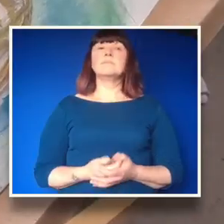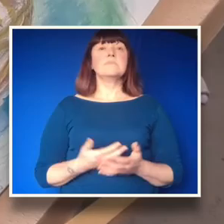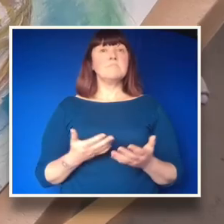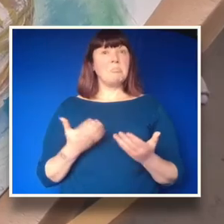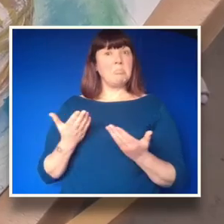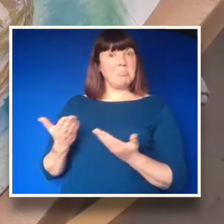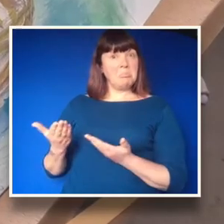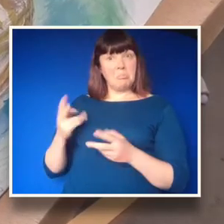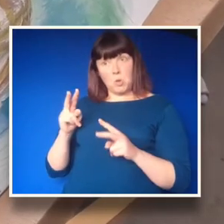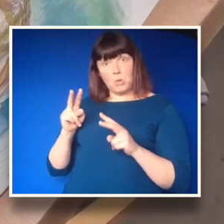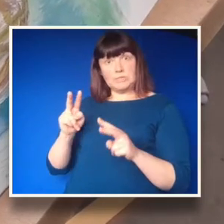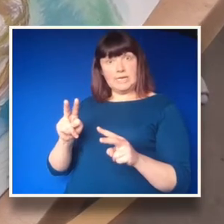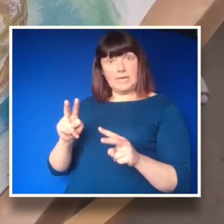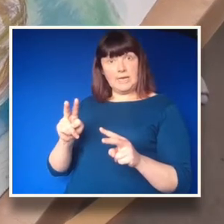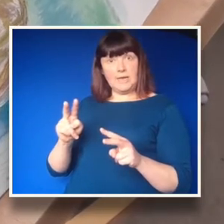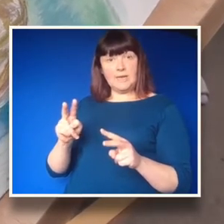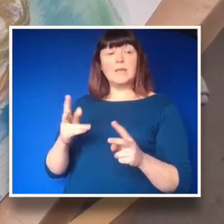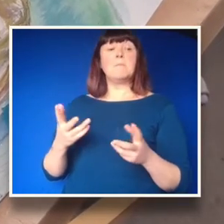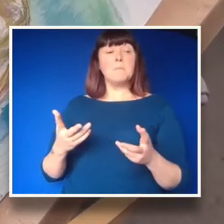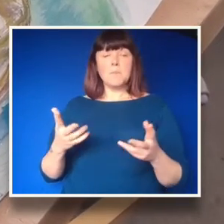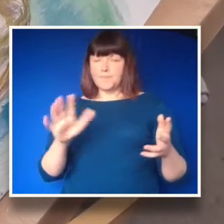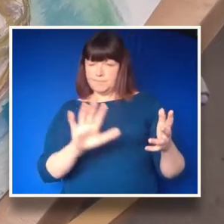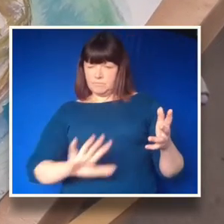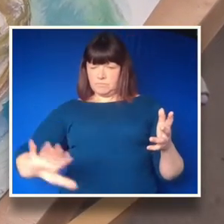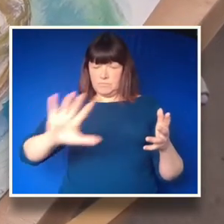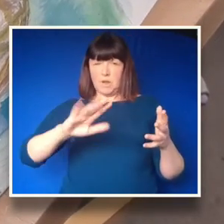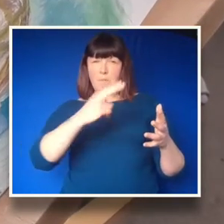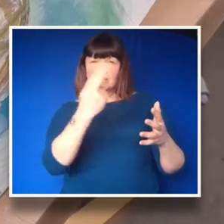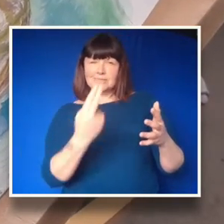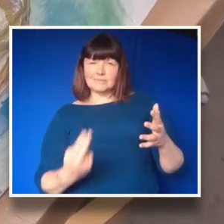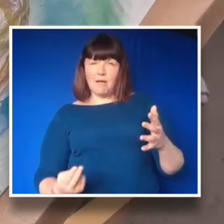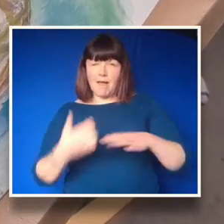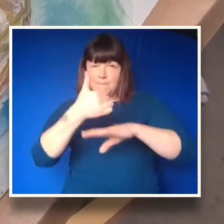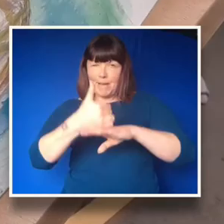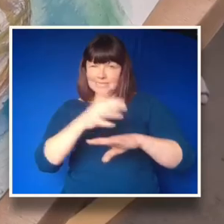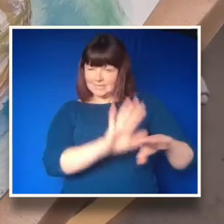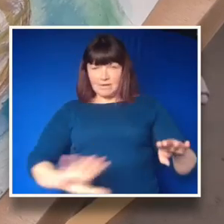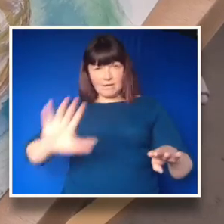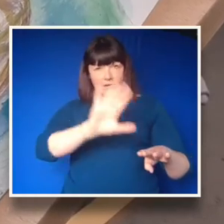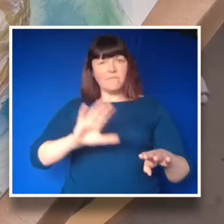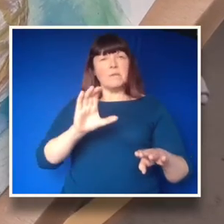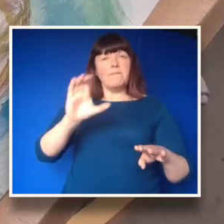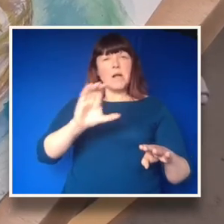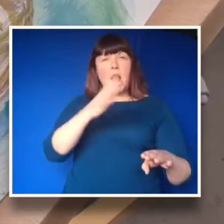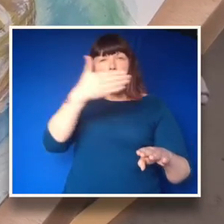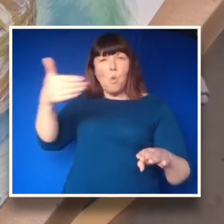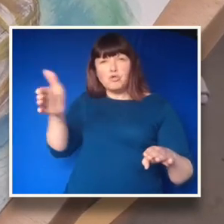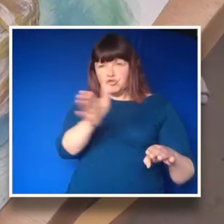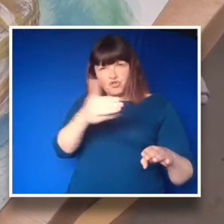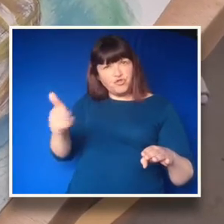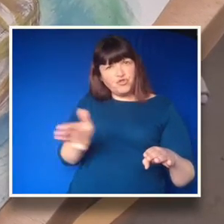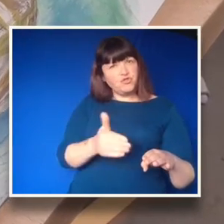So as you can see, I managed to get my basic design done and I've done a bit of a colour wash as well. I thought